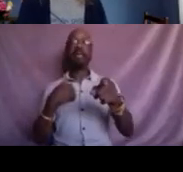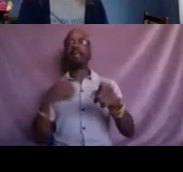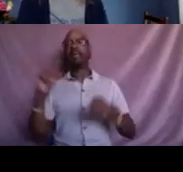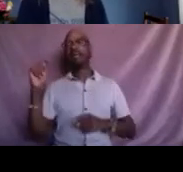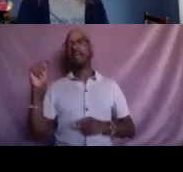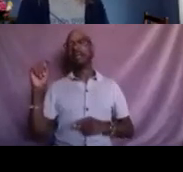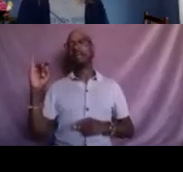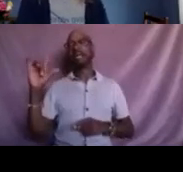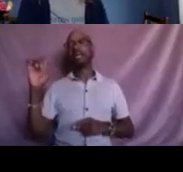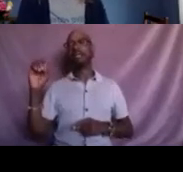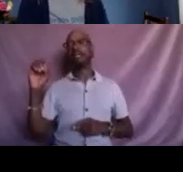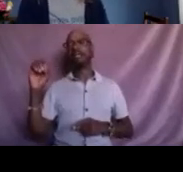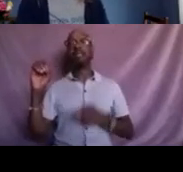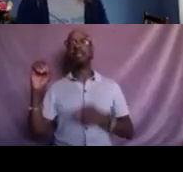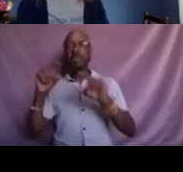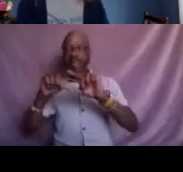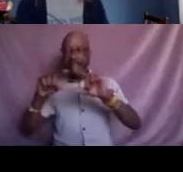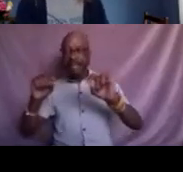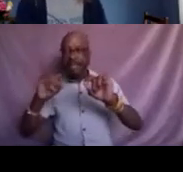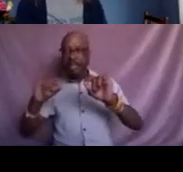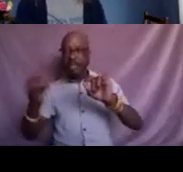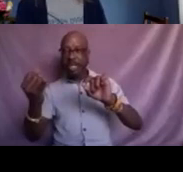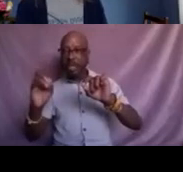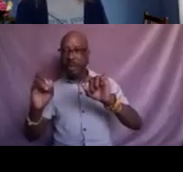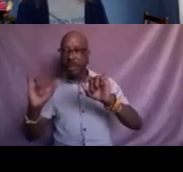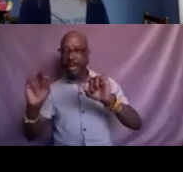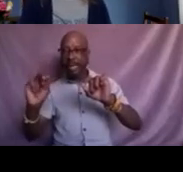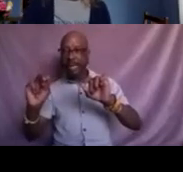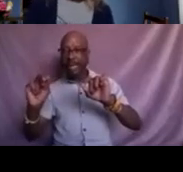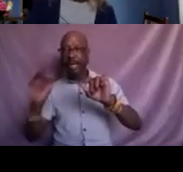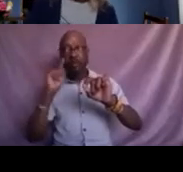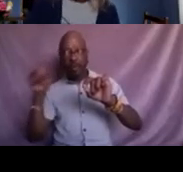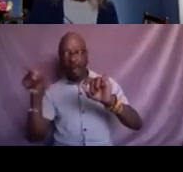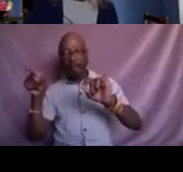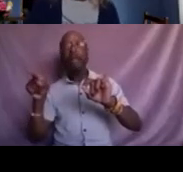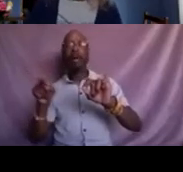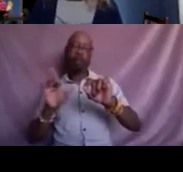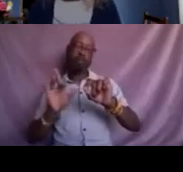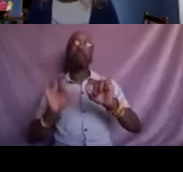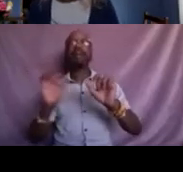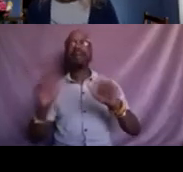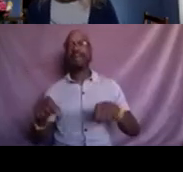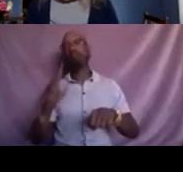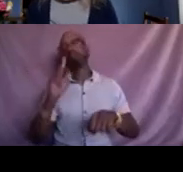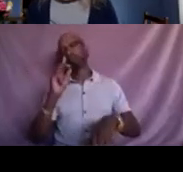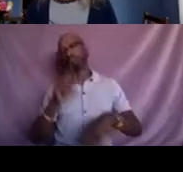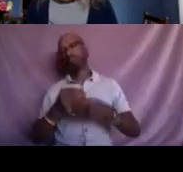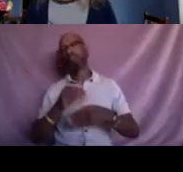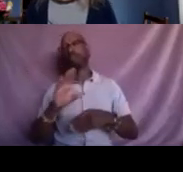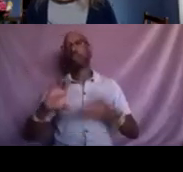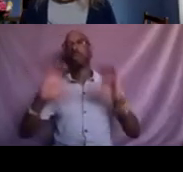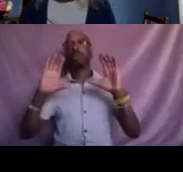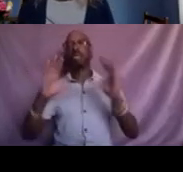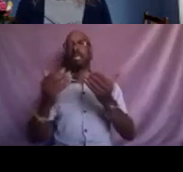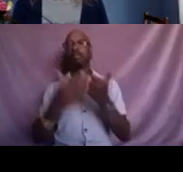it'll have a join button for them because it knows they've been invited. So the same thing, if you're like a paraeducator or someone who's getting invited to be in a classroom, keep